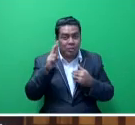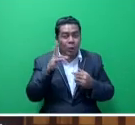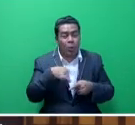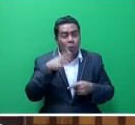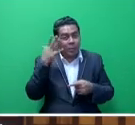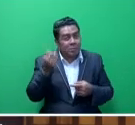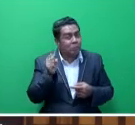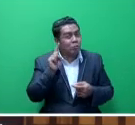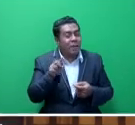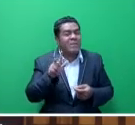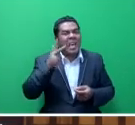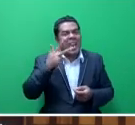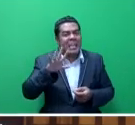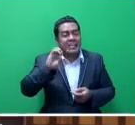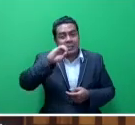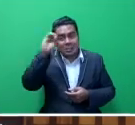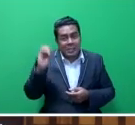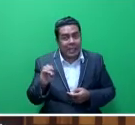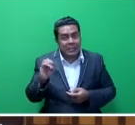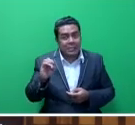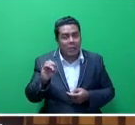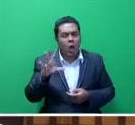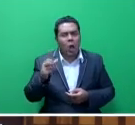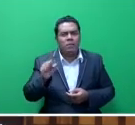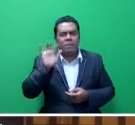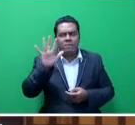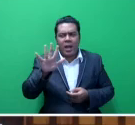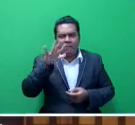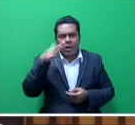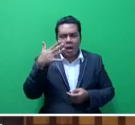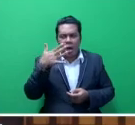have at least 80% of the